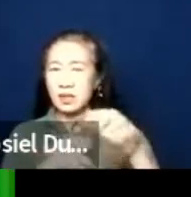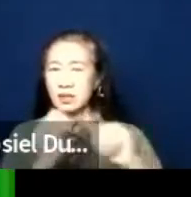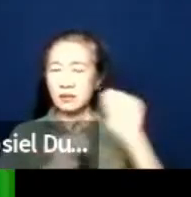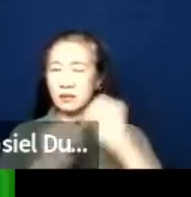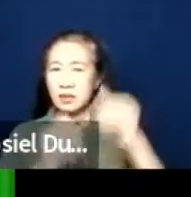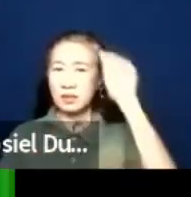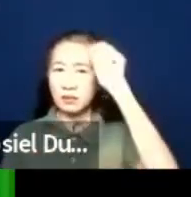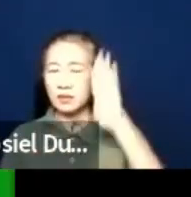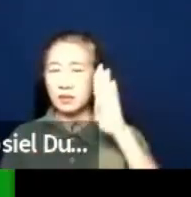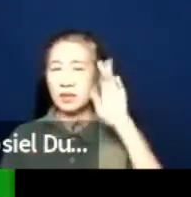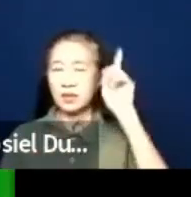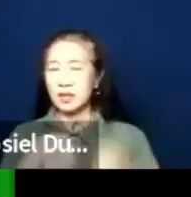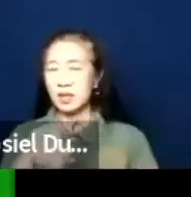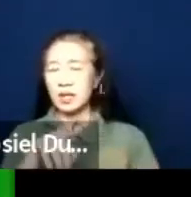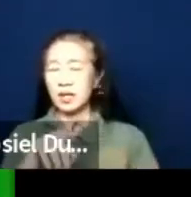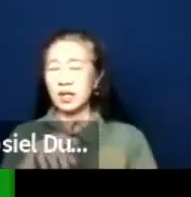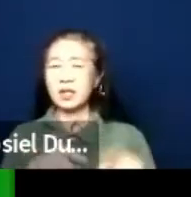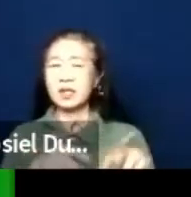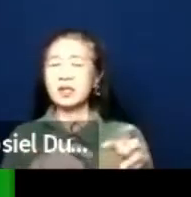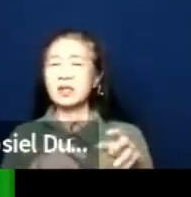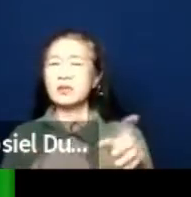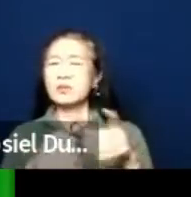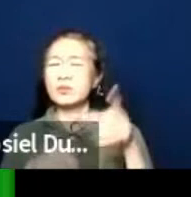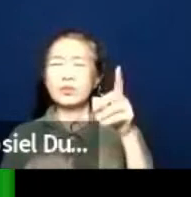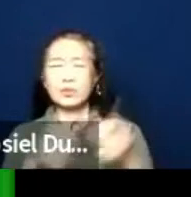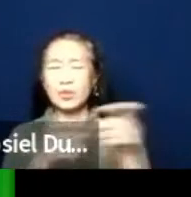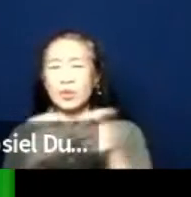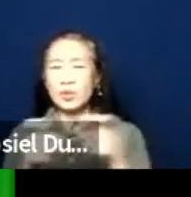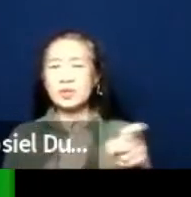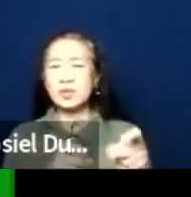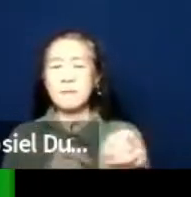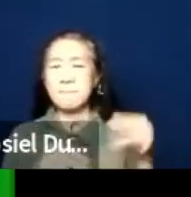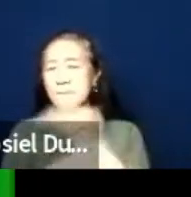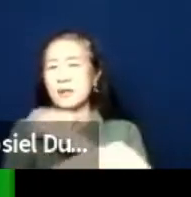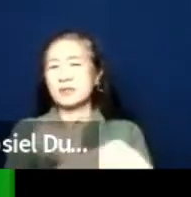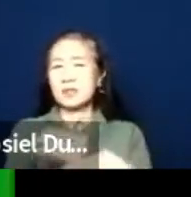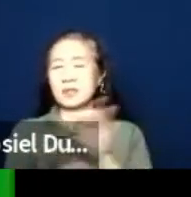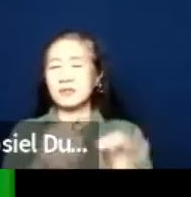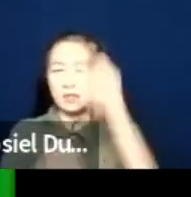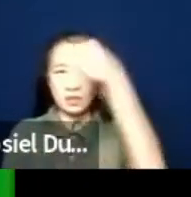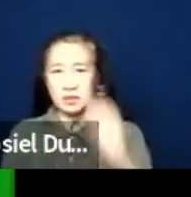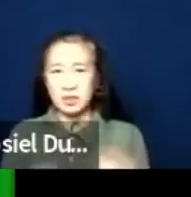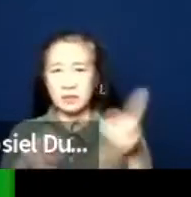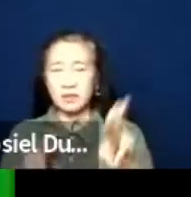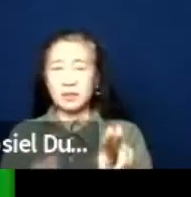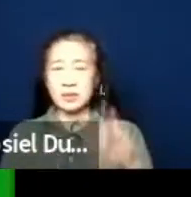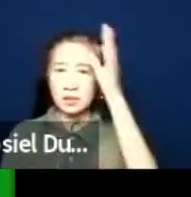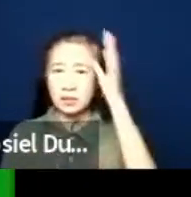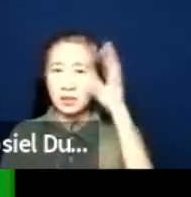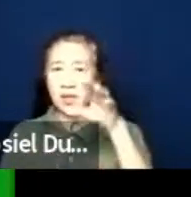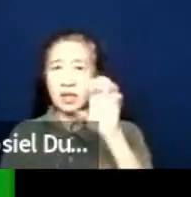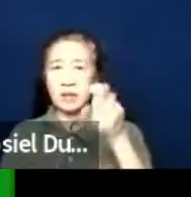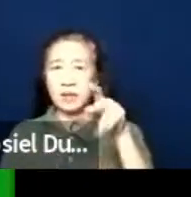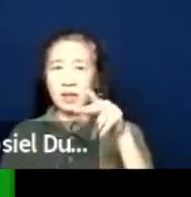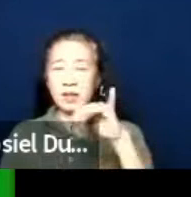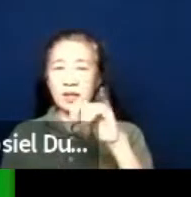to uncontrollable contractions in muscles and unresponsiveness. If a seizure occurs, the most common cause is epilepsy, but it